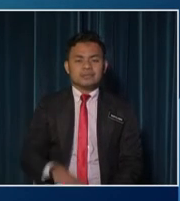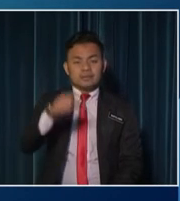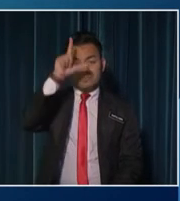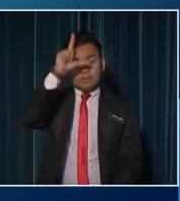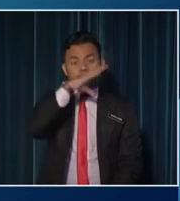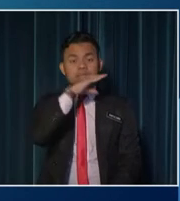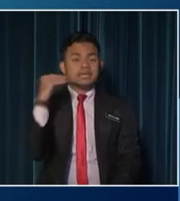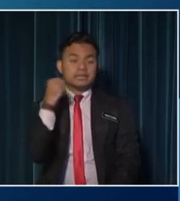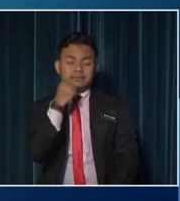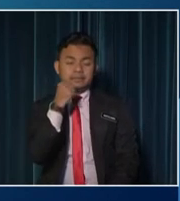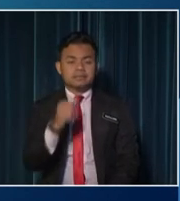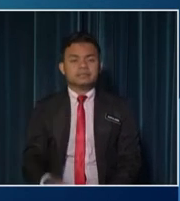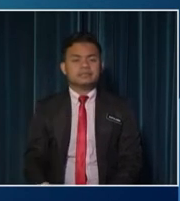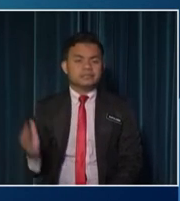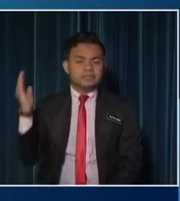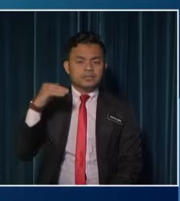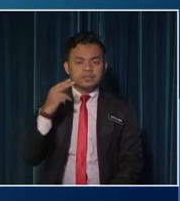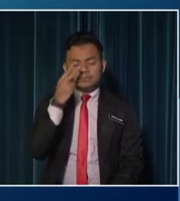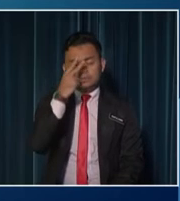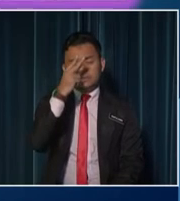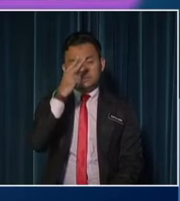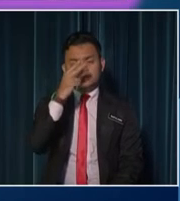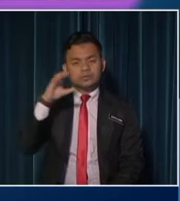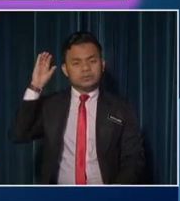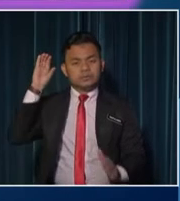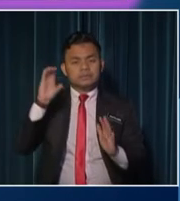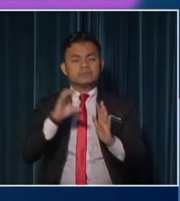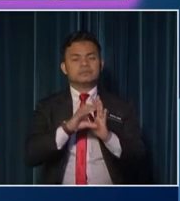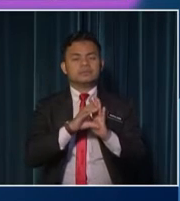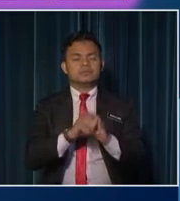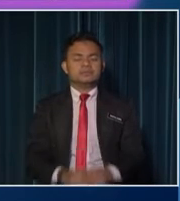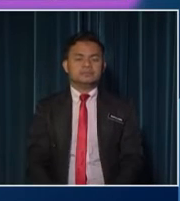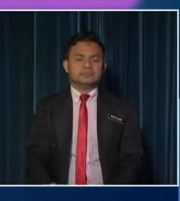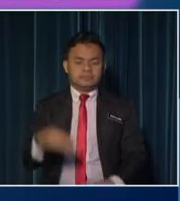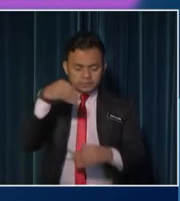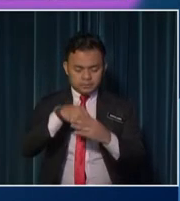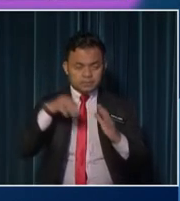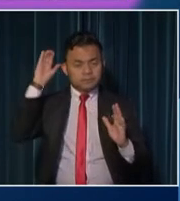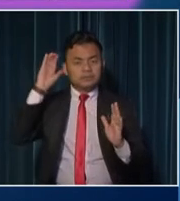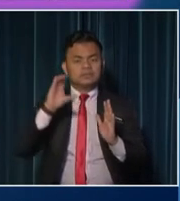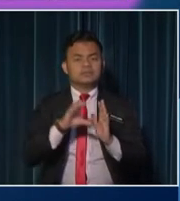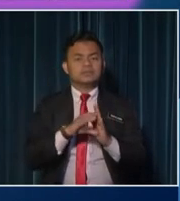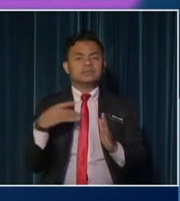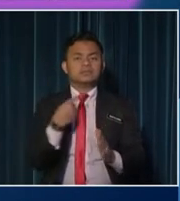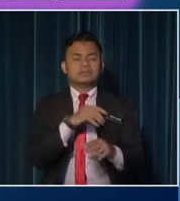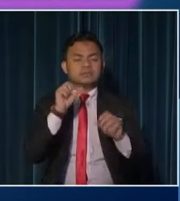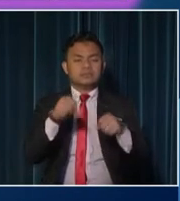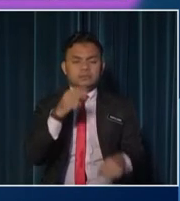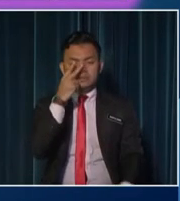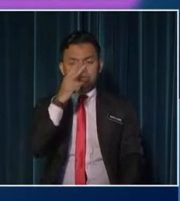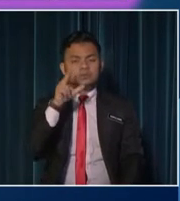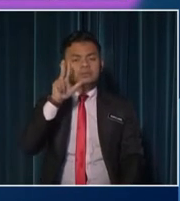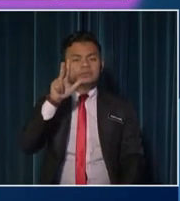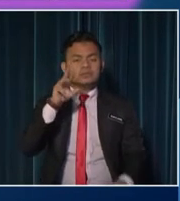Boys and girls, let's take a look at the picture. In the picture, we can see three